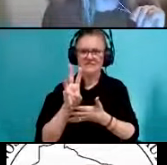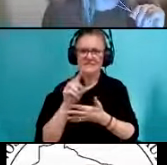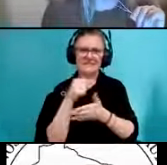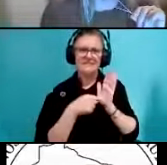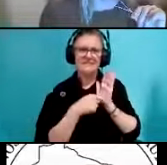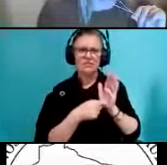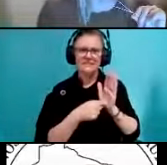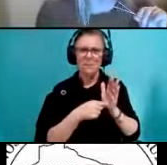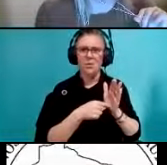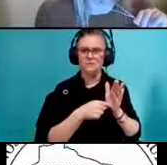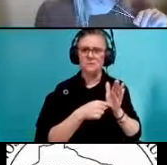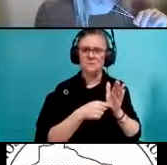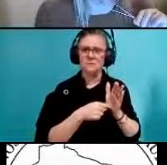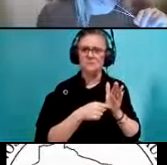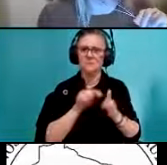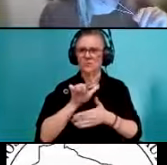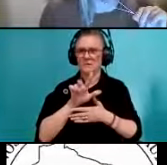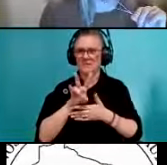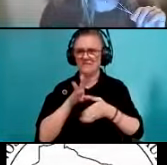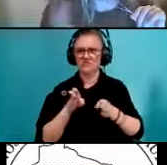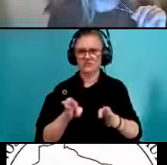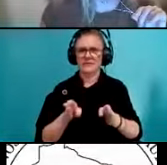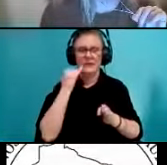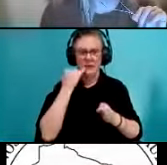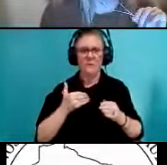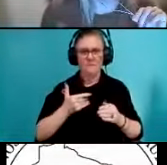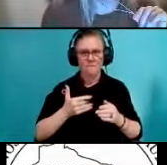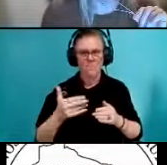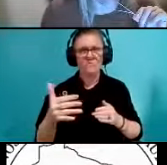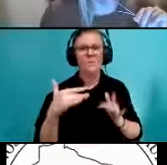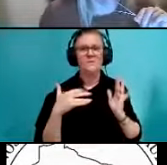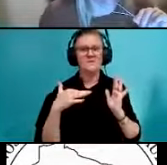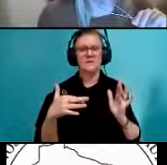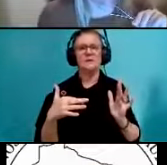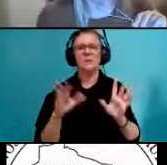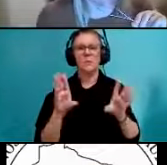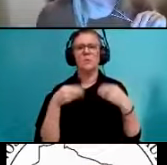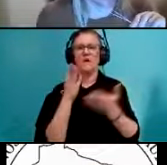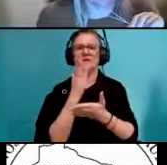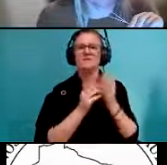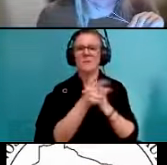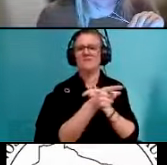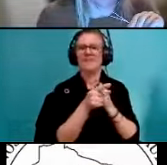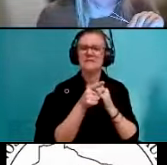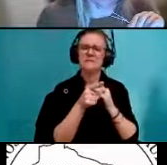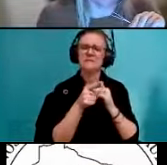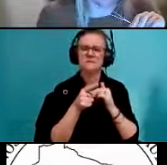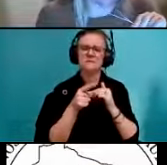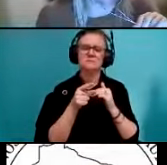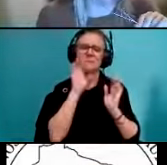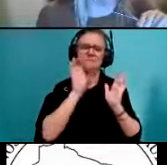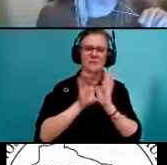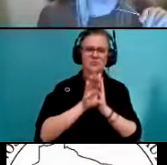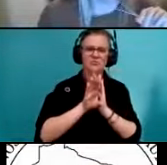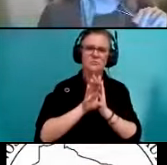the corridor. As we move forward with the study, we are going to provide some of these cross sections and what options